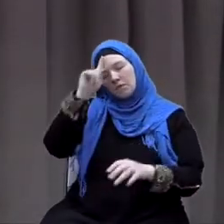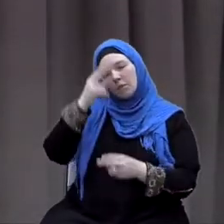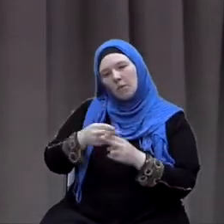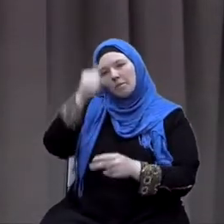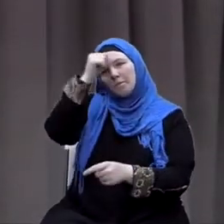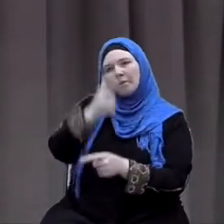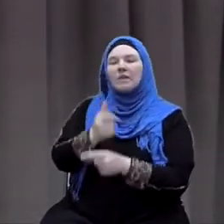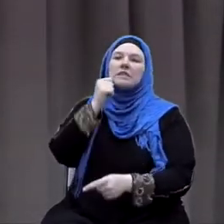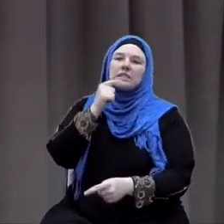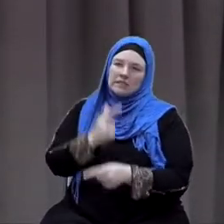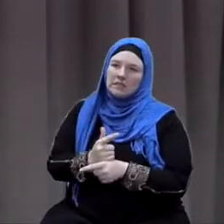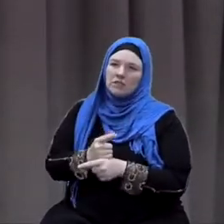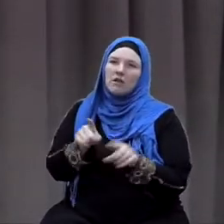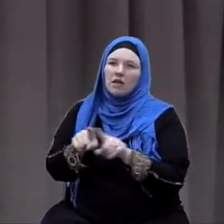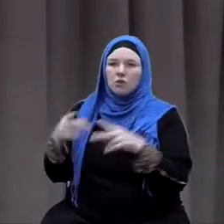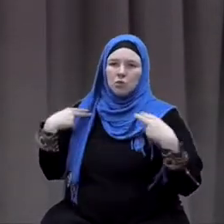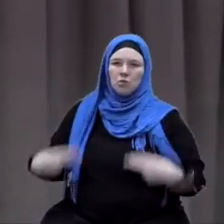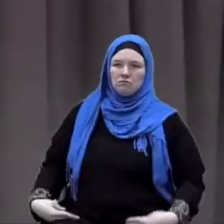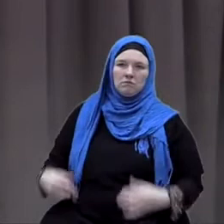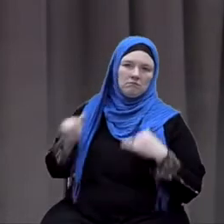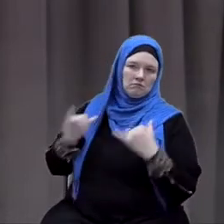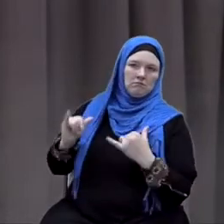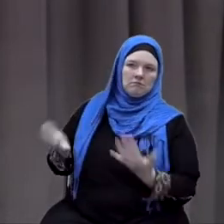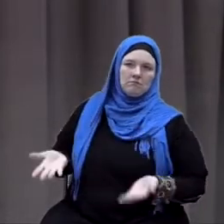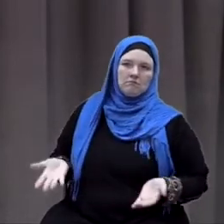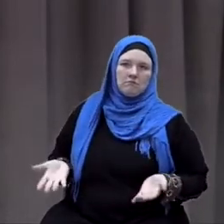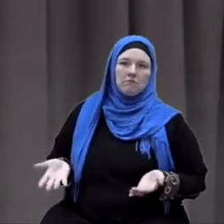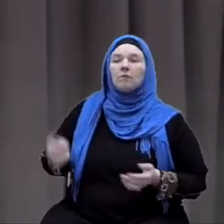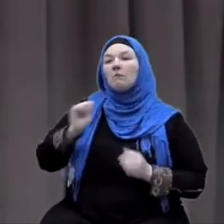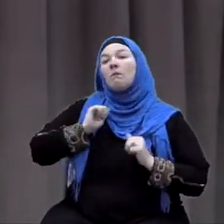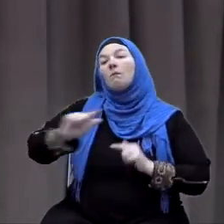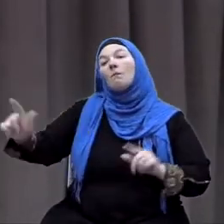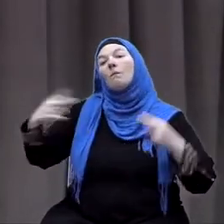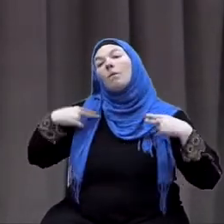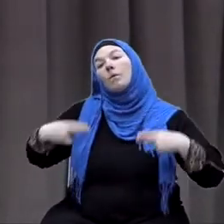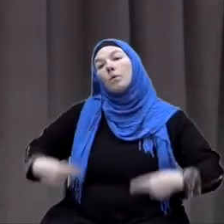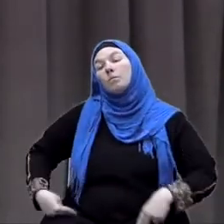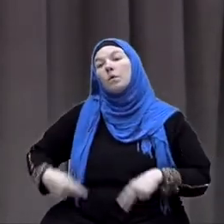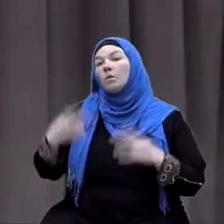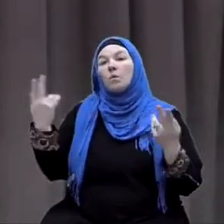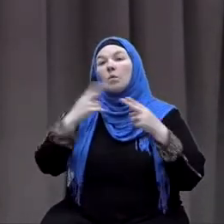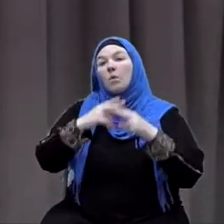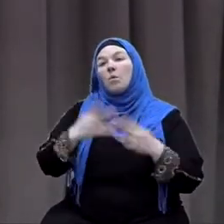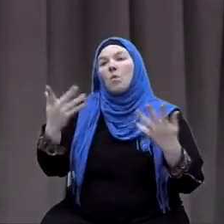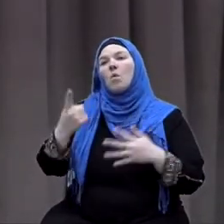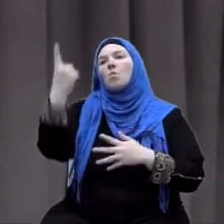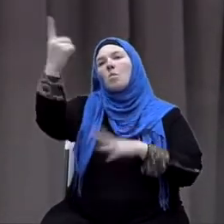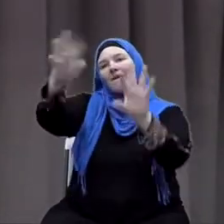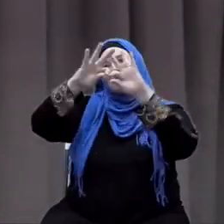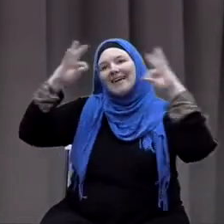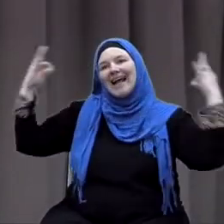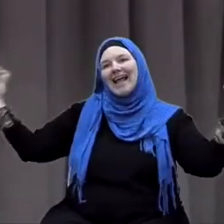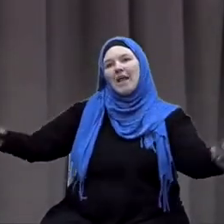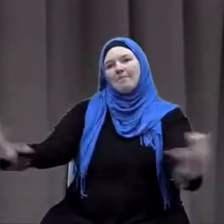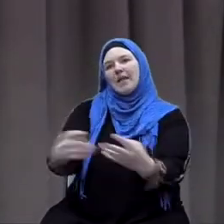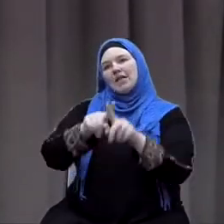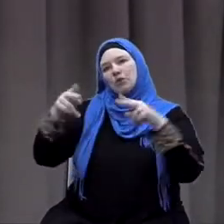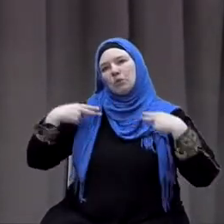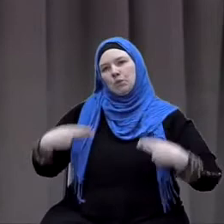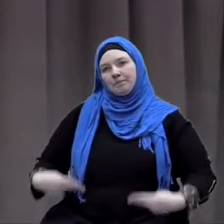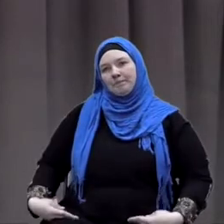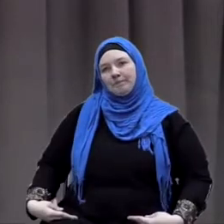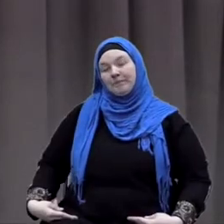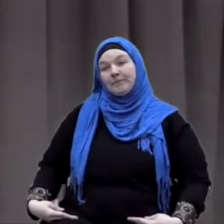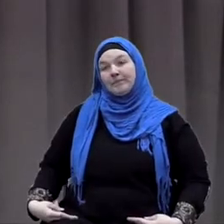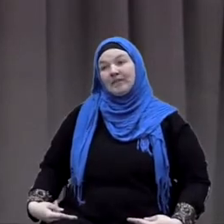at one level or another. All humans are told we are one family. Unless